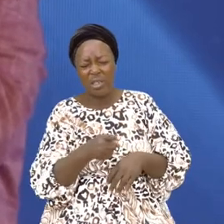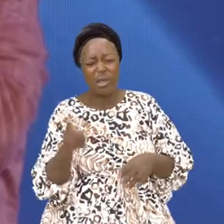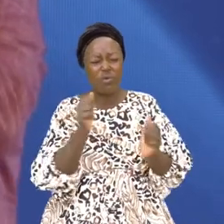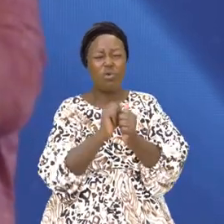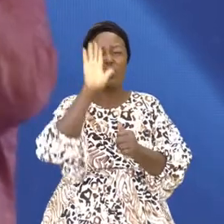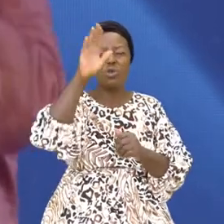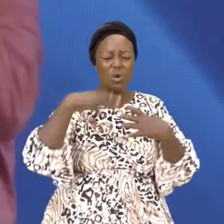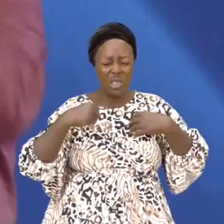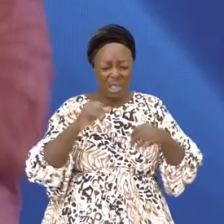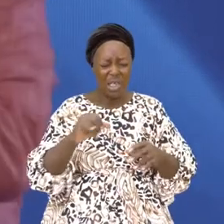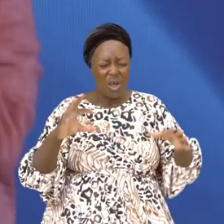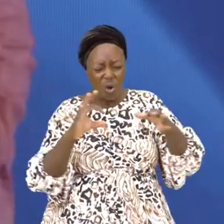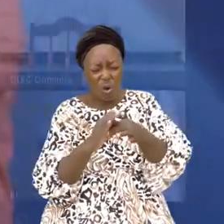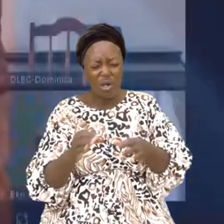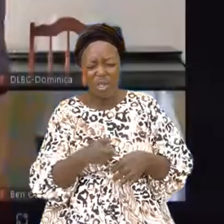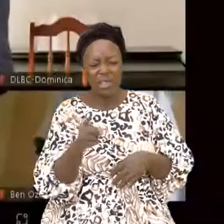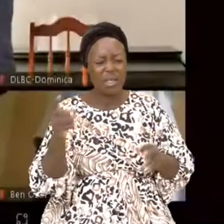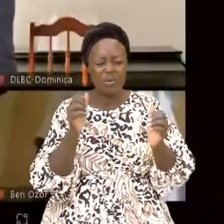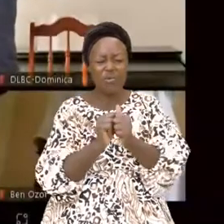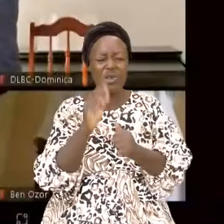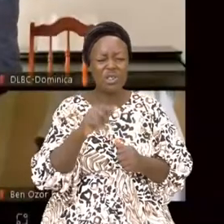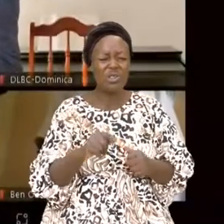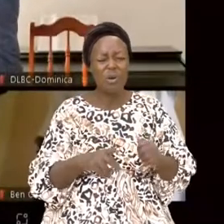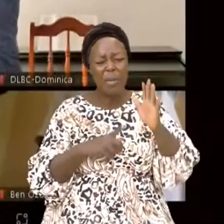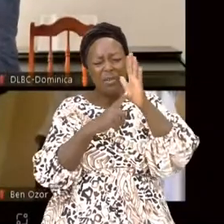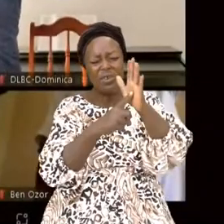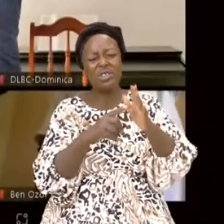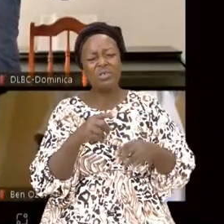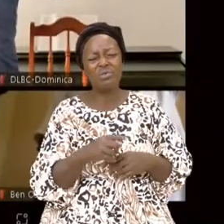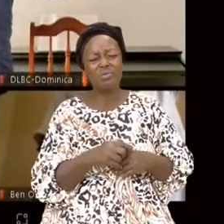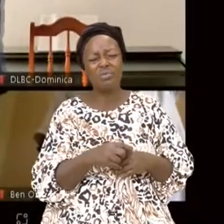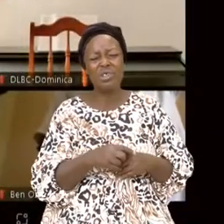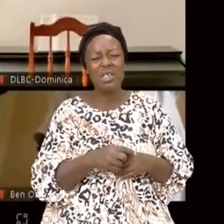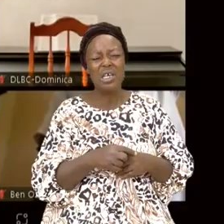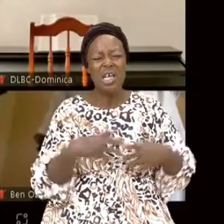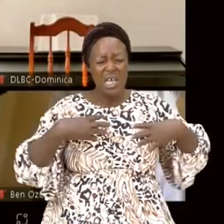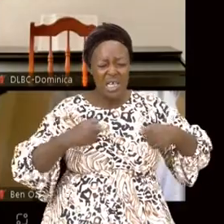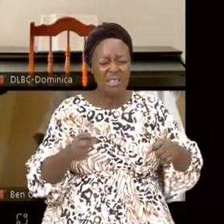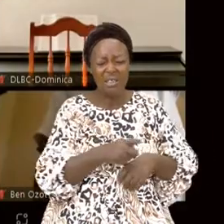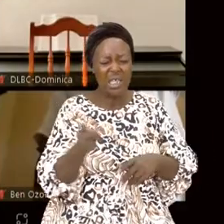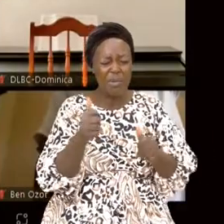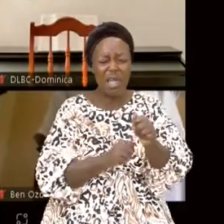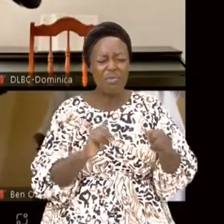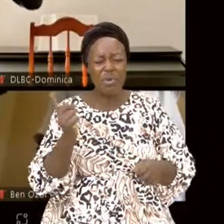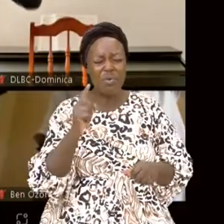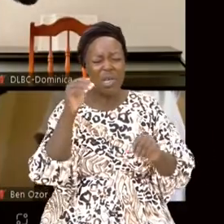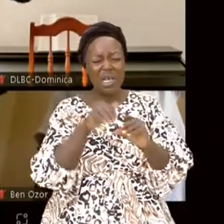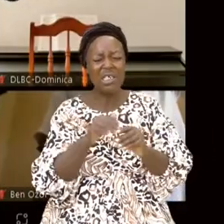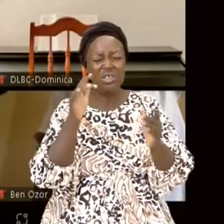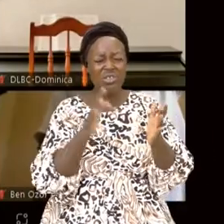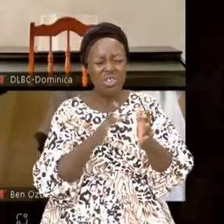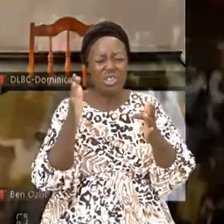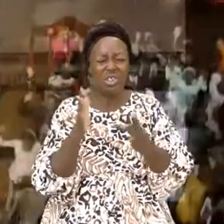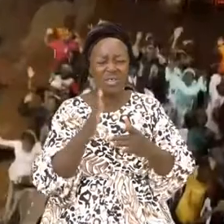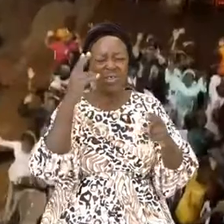healing. Connect them with your manifestation. Heal them everywhere in